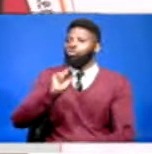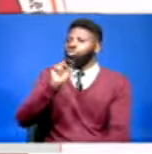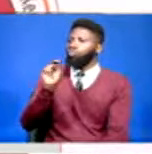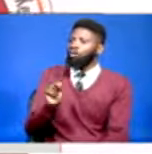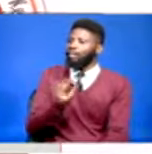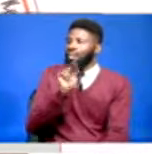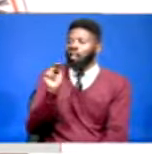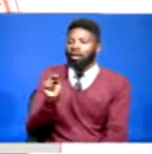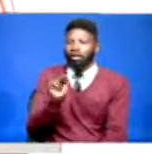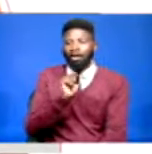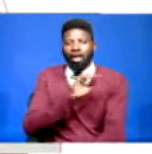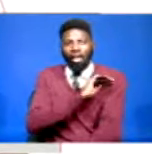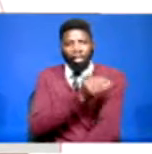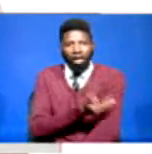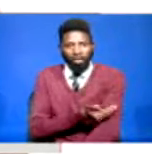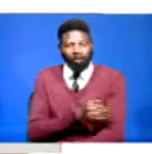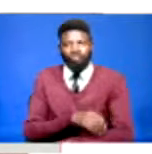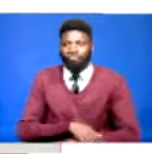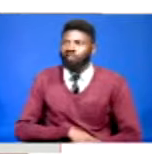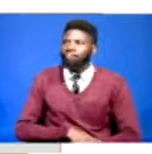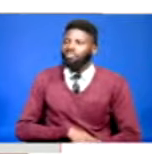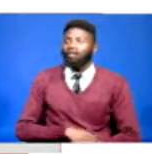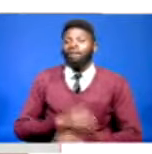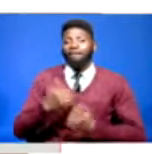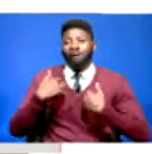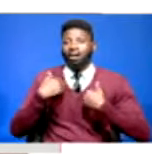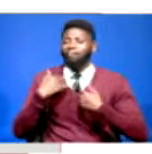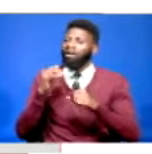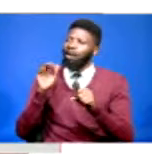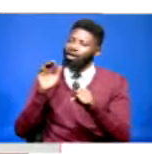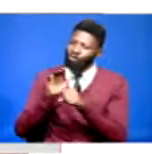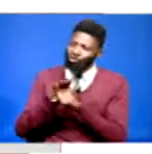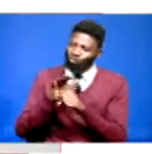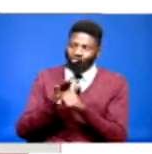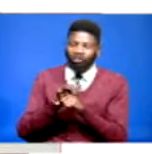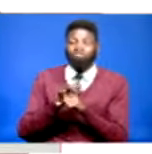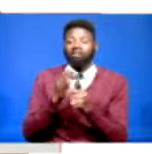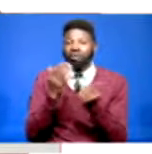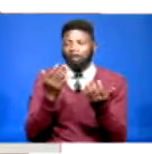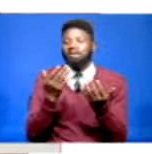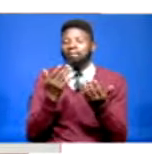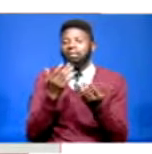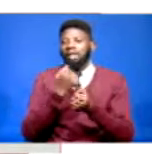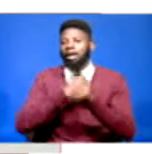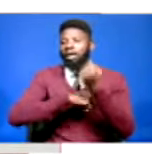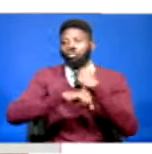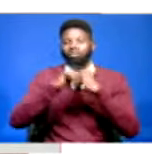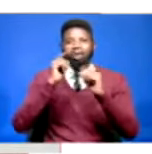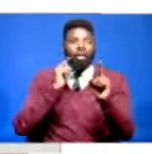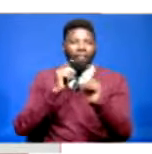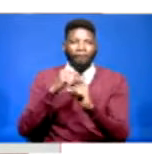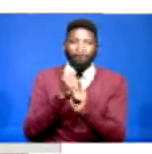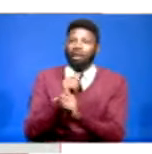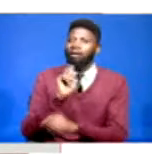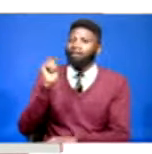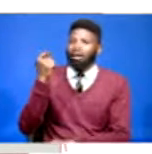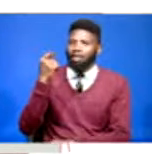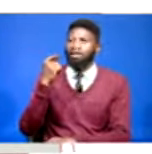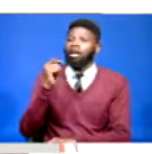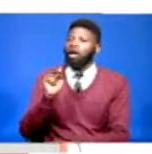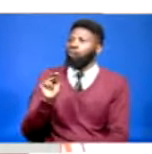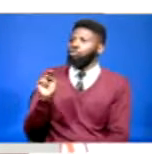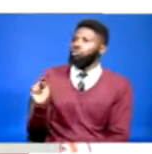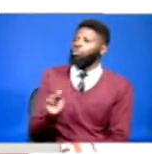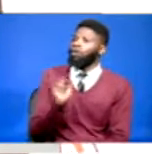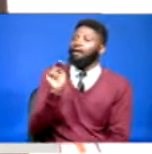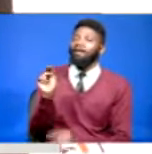towards achieving, making Kenya nuclear status. And we are grateful for the steps we have